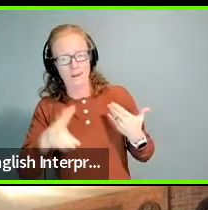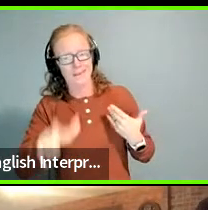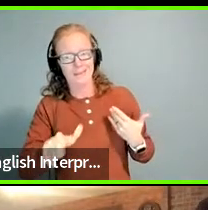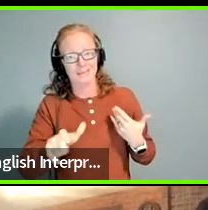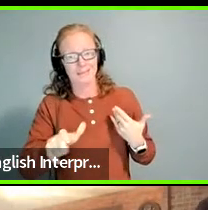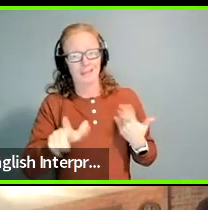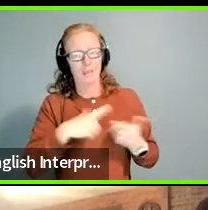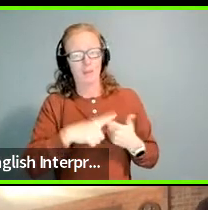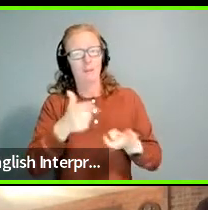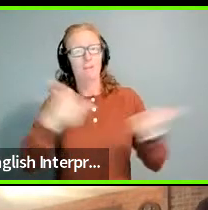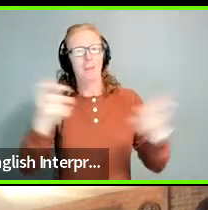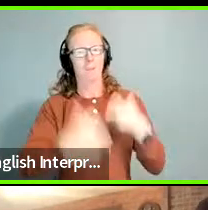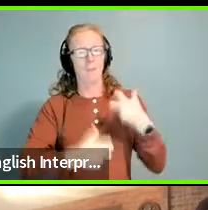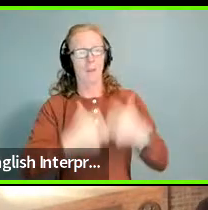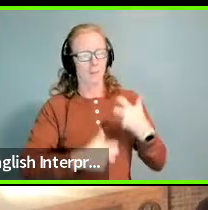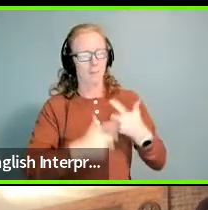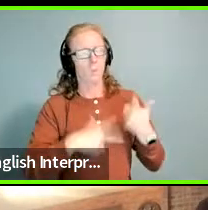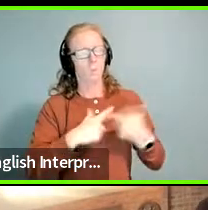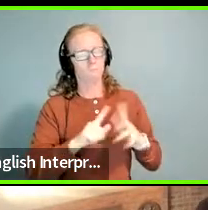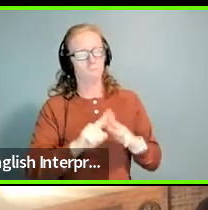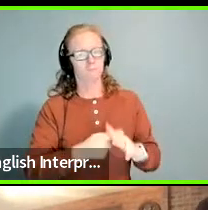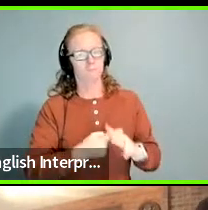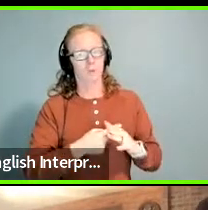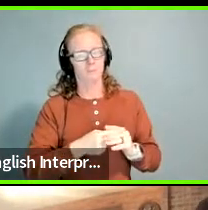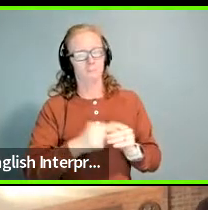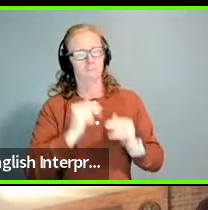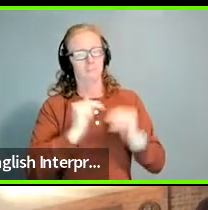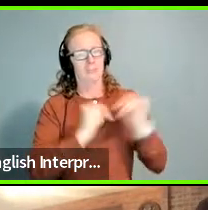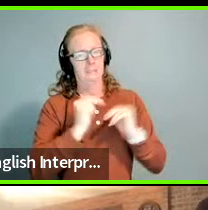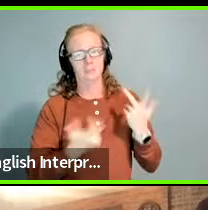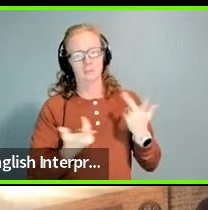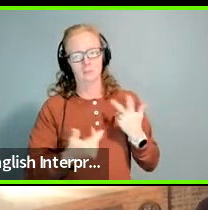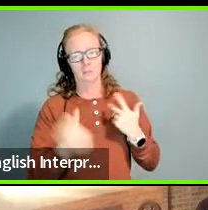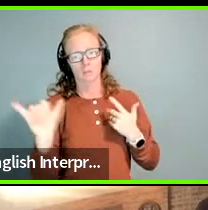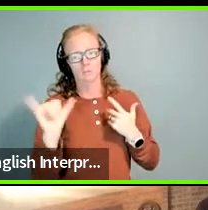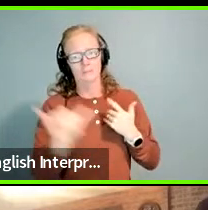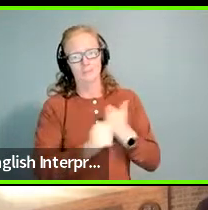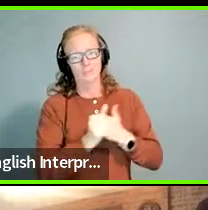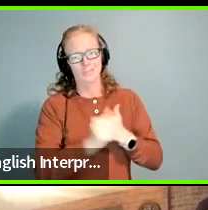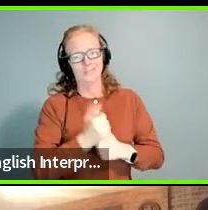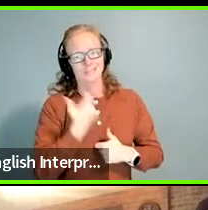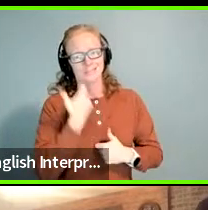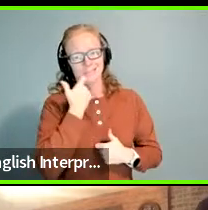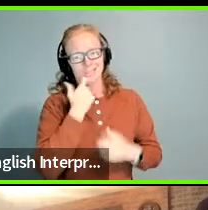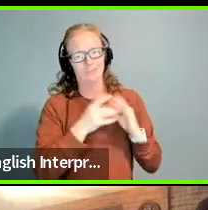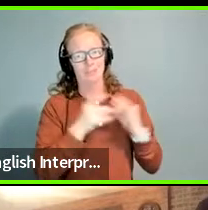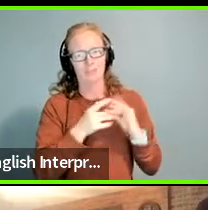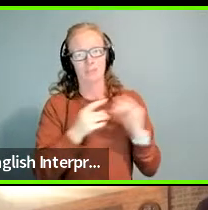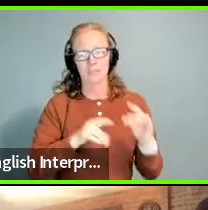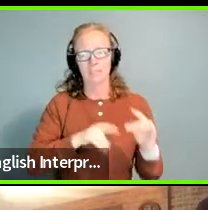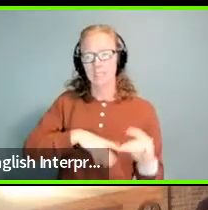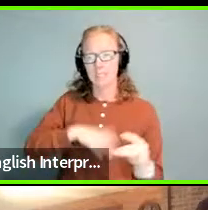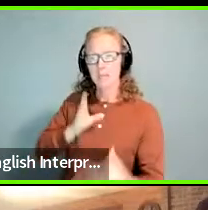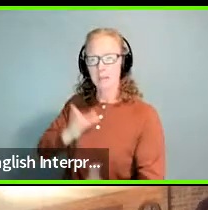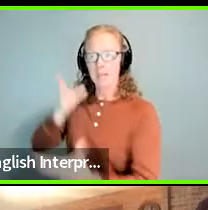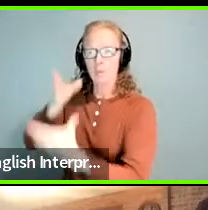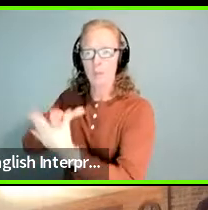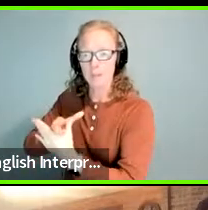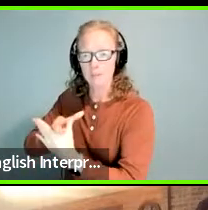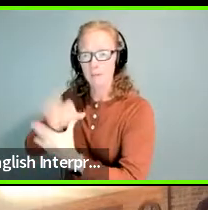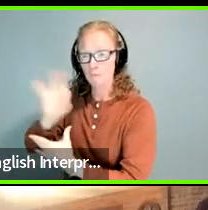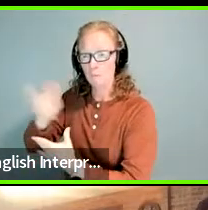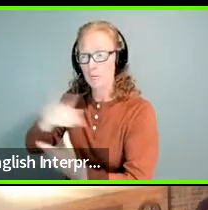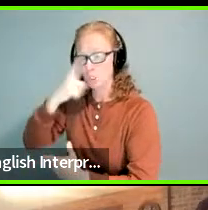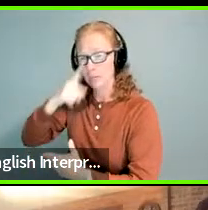have a problem, one of those risks that you're just talking about. So Frank, if I can jump in on this issue